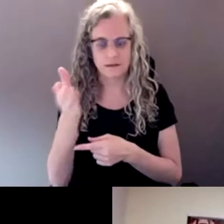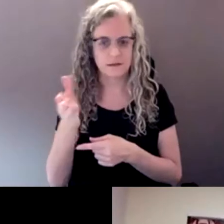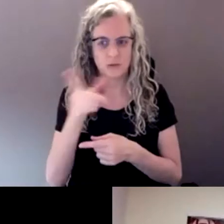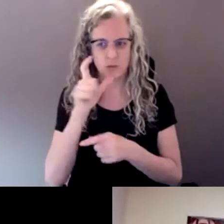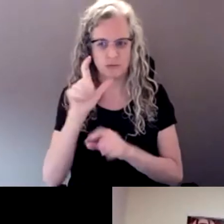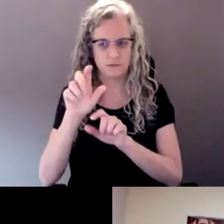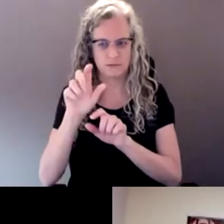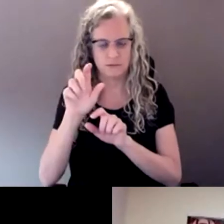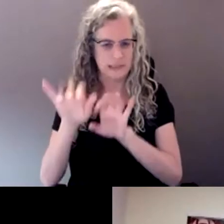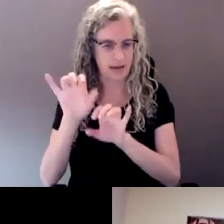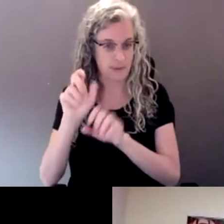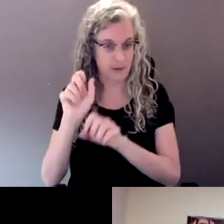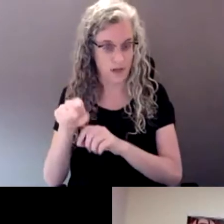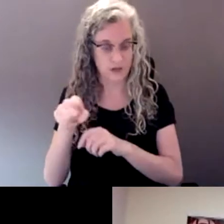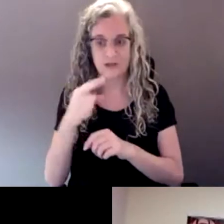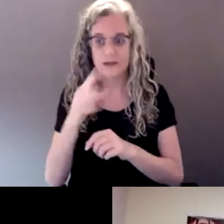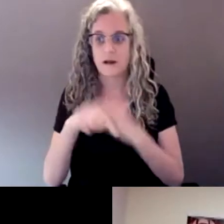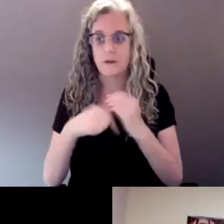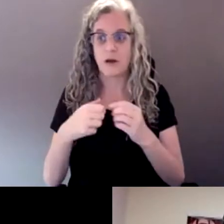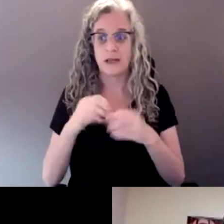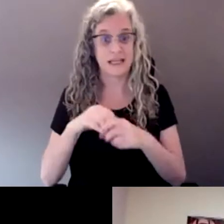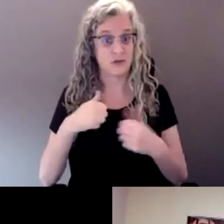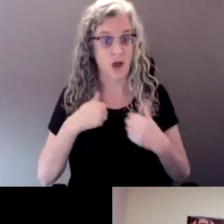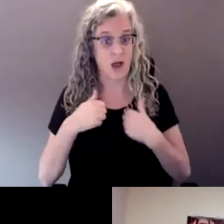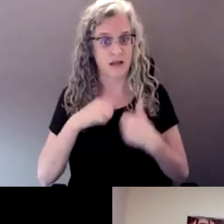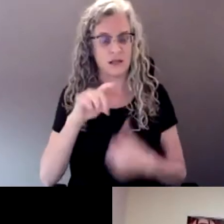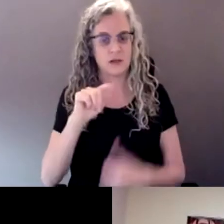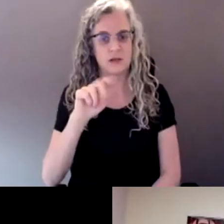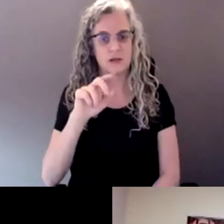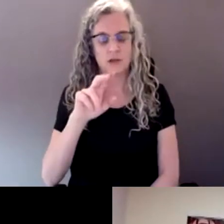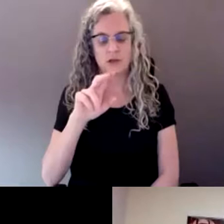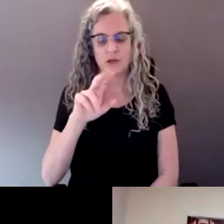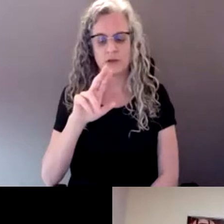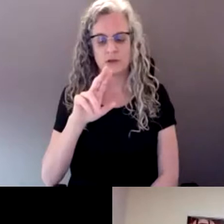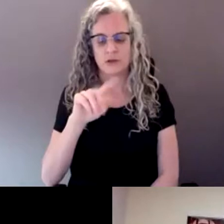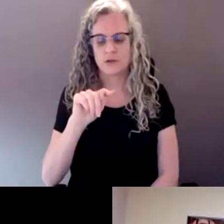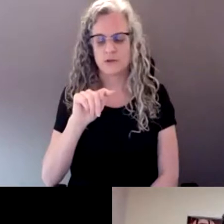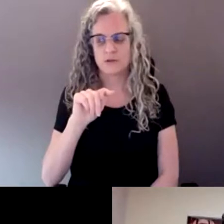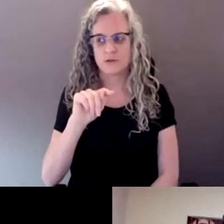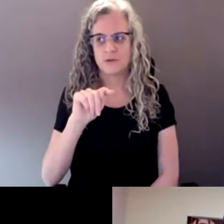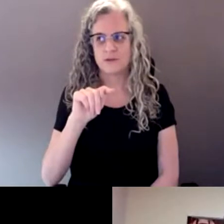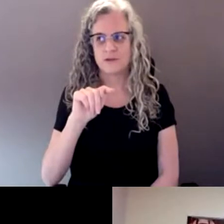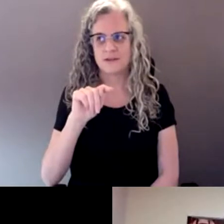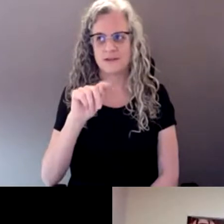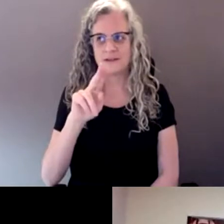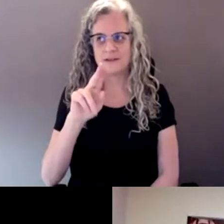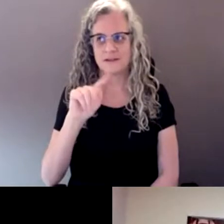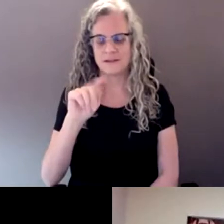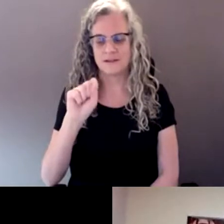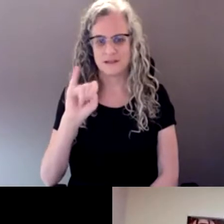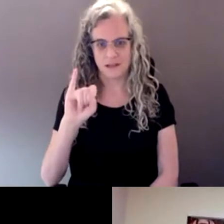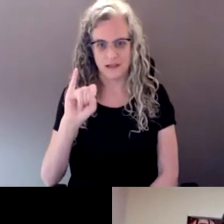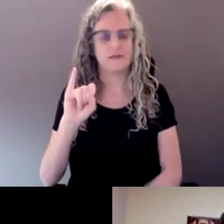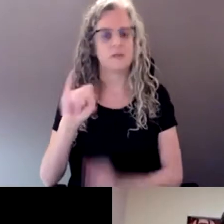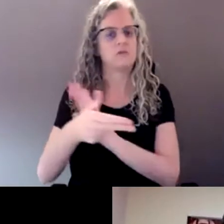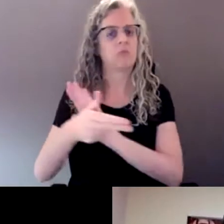are pointing out that in Rwanda itself, Tutsis were characterized as Jews, that they themselves were, the